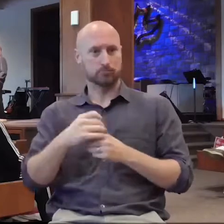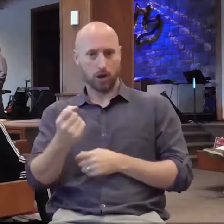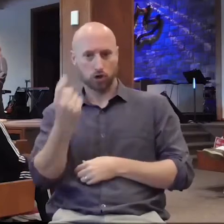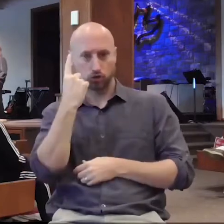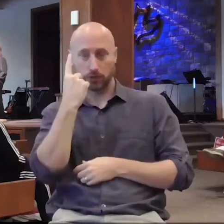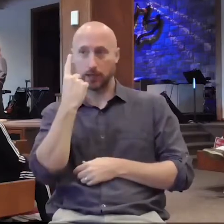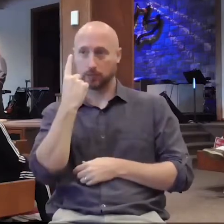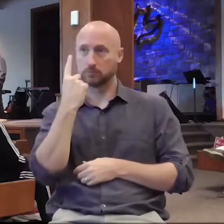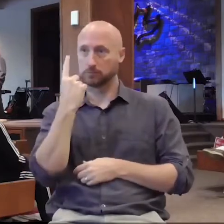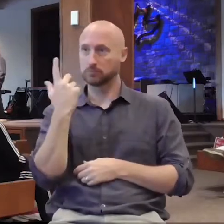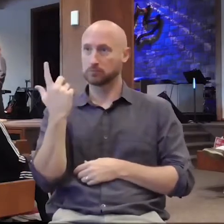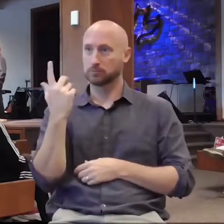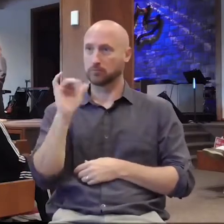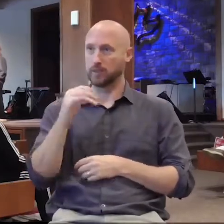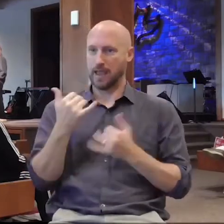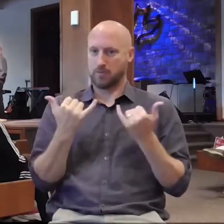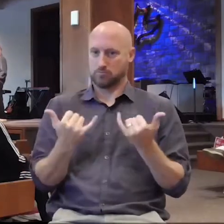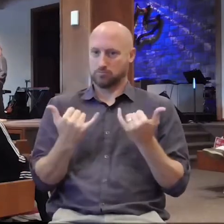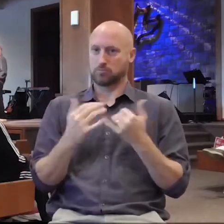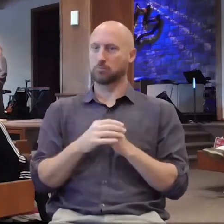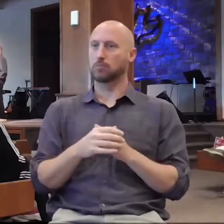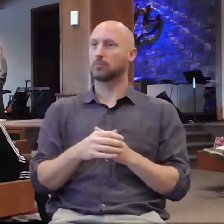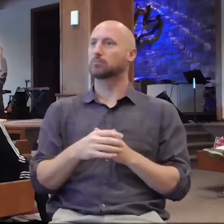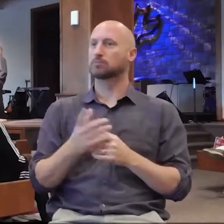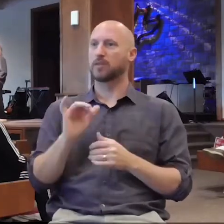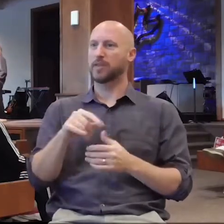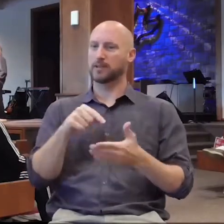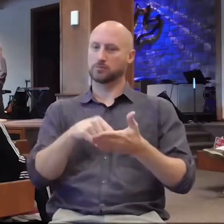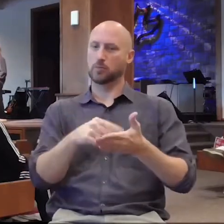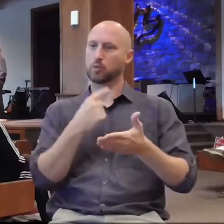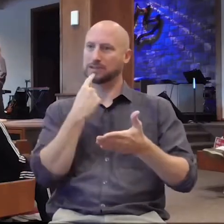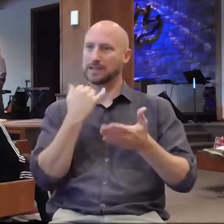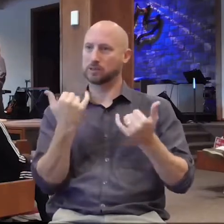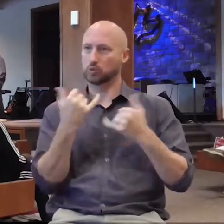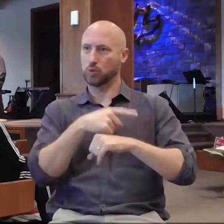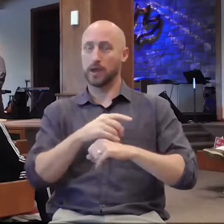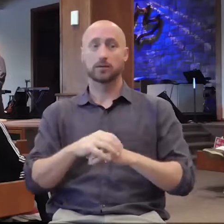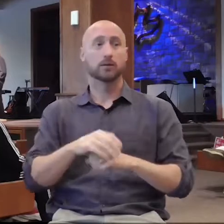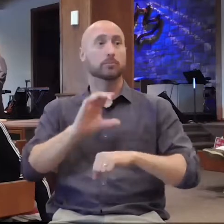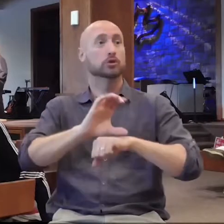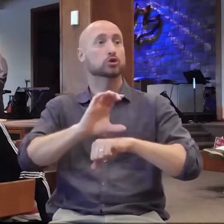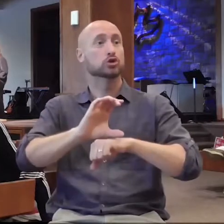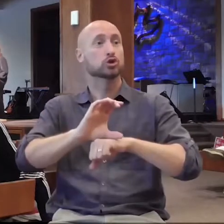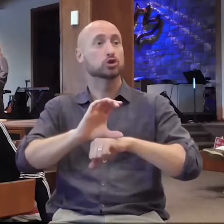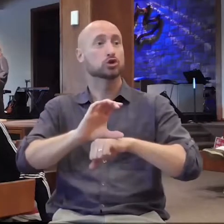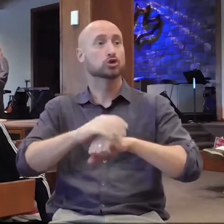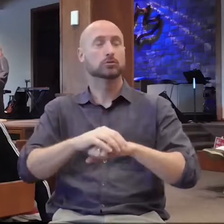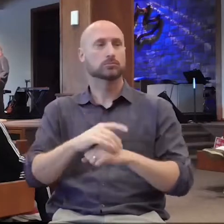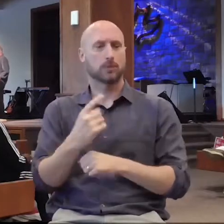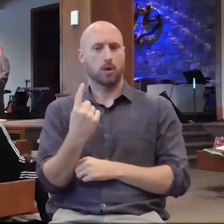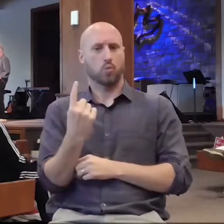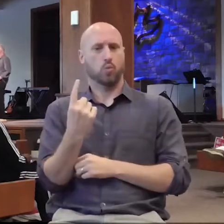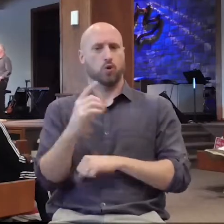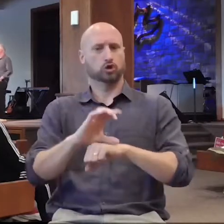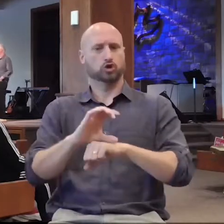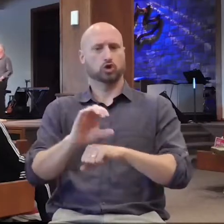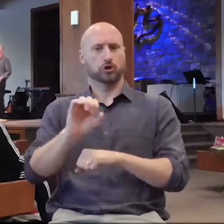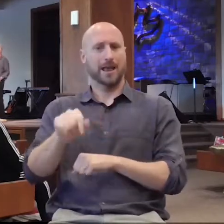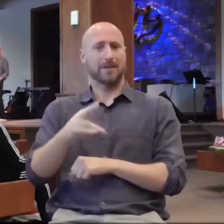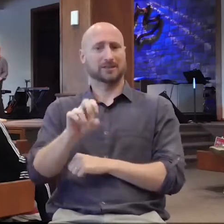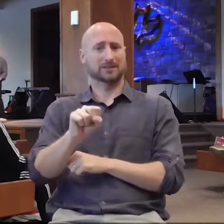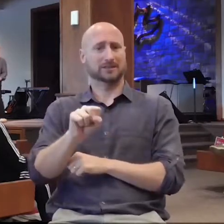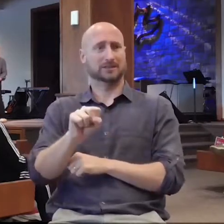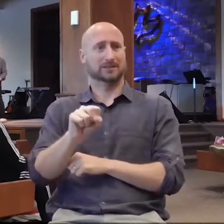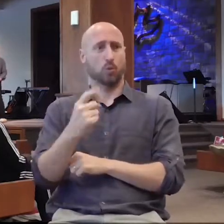is saying today. Unto the churches, plural, not just Ephesus. So anybody